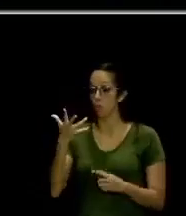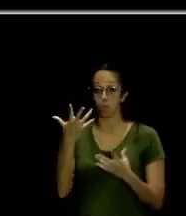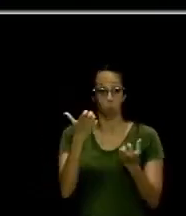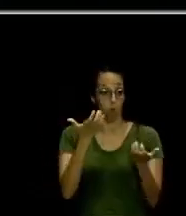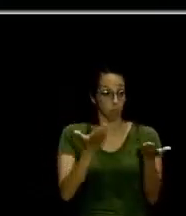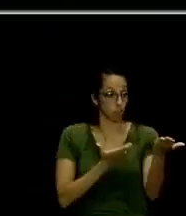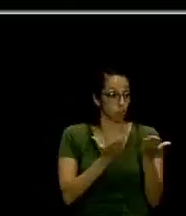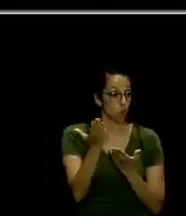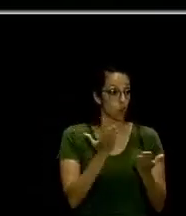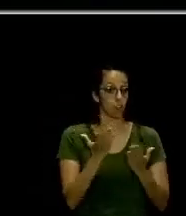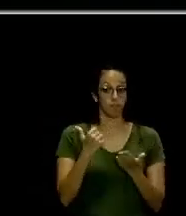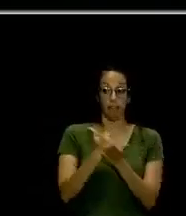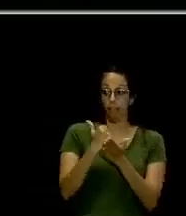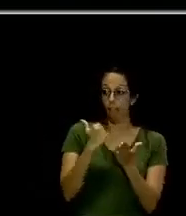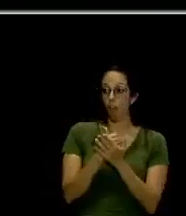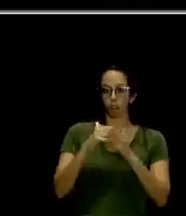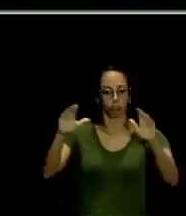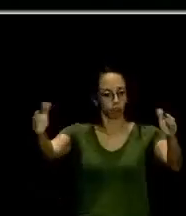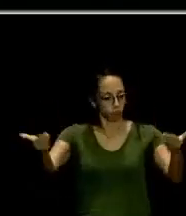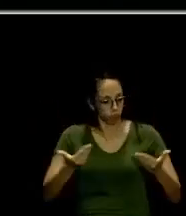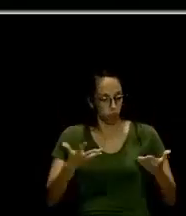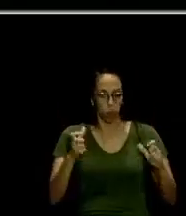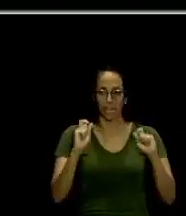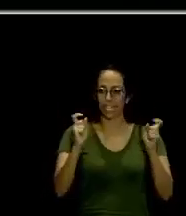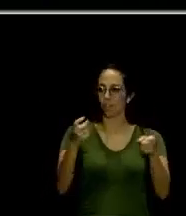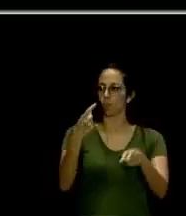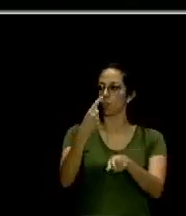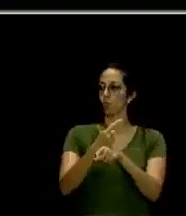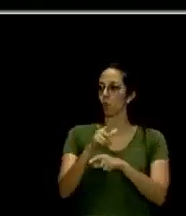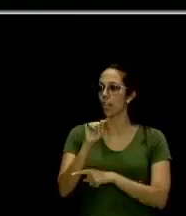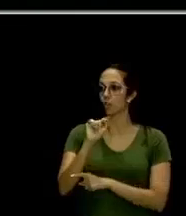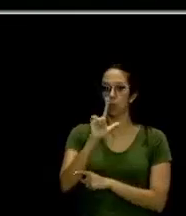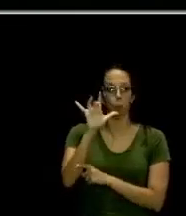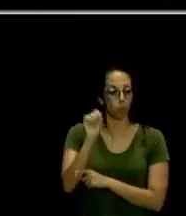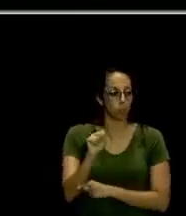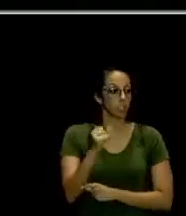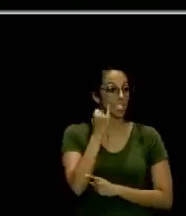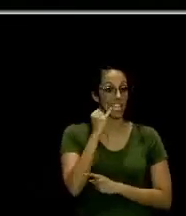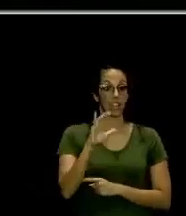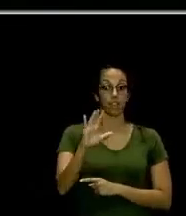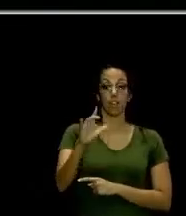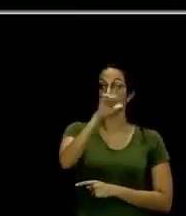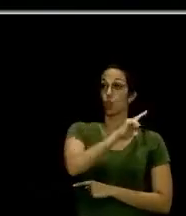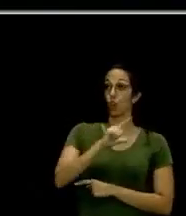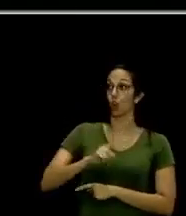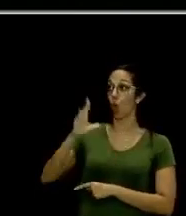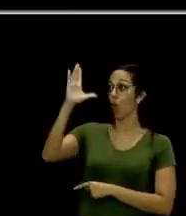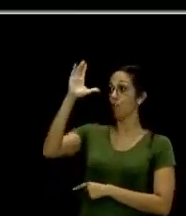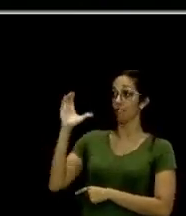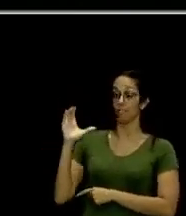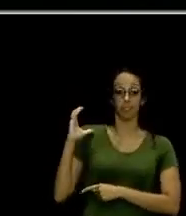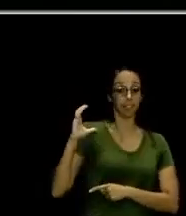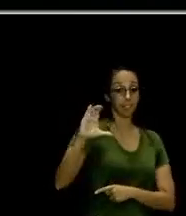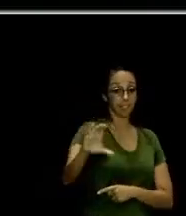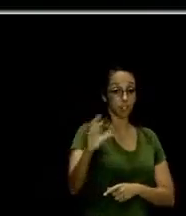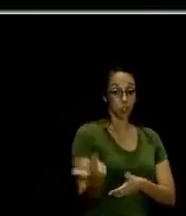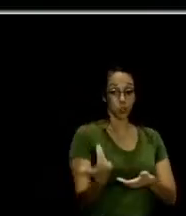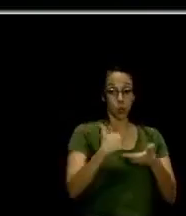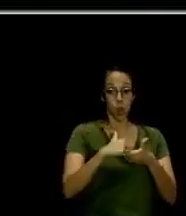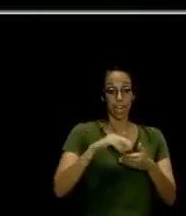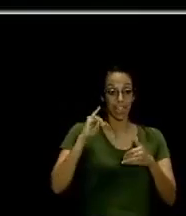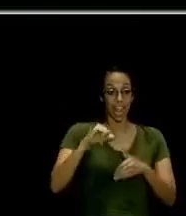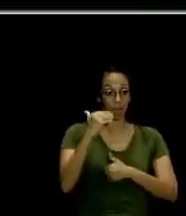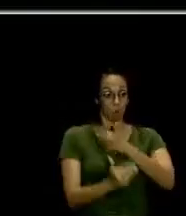welcome you and we want to equip you with the tools if the Lord has put on your heart to join us in that particular